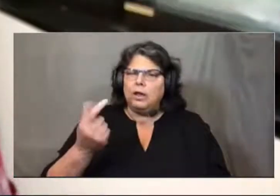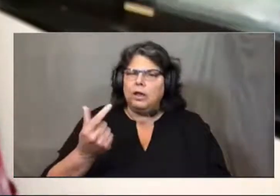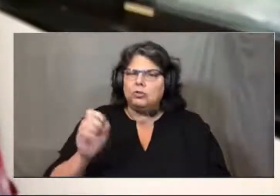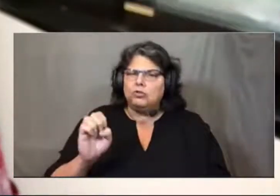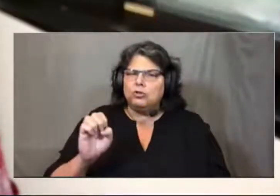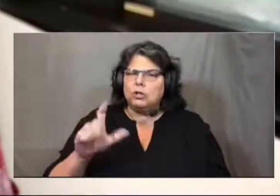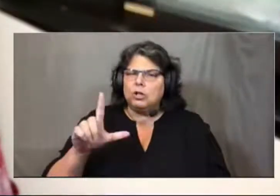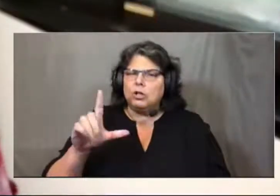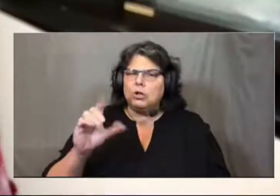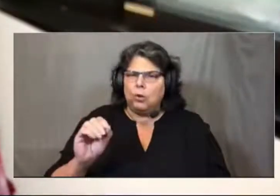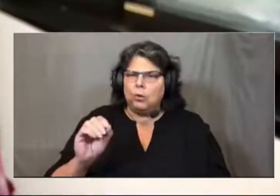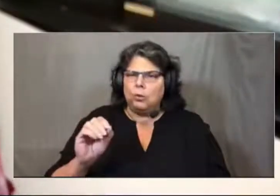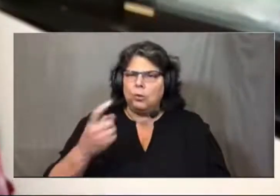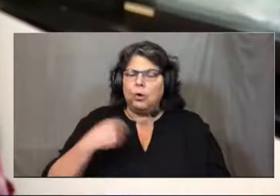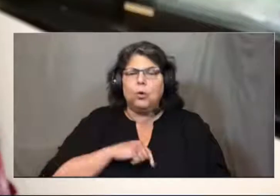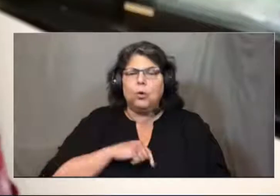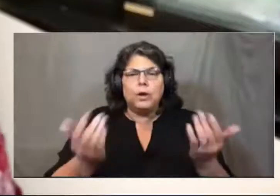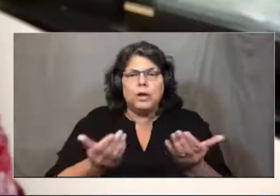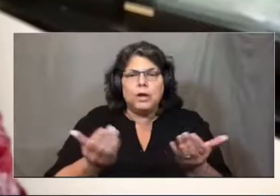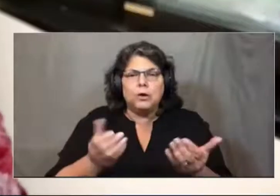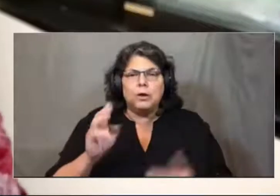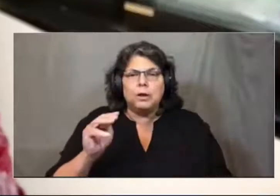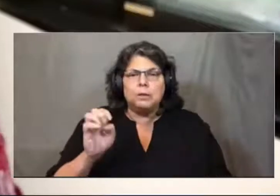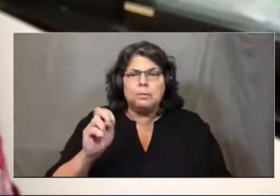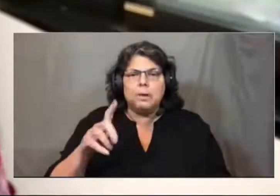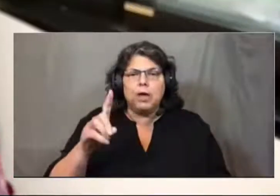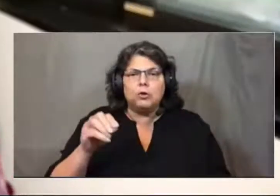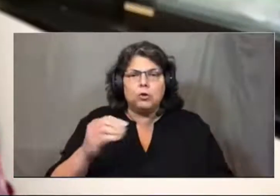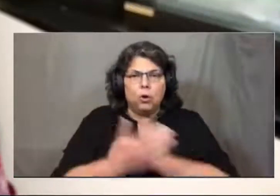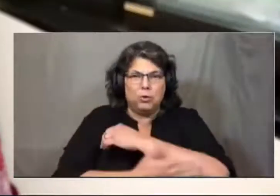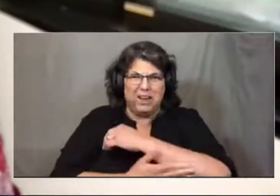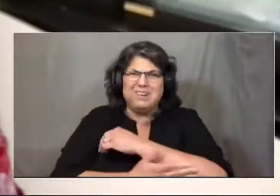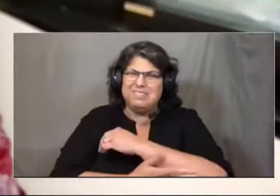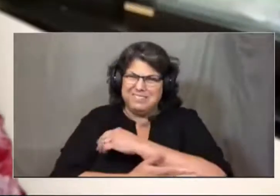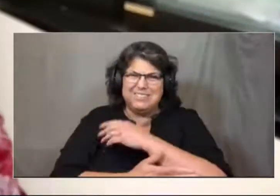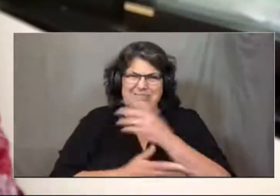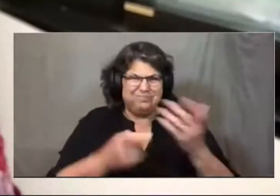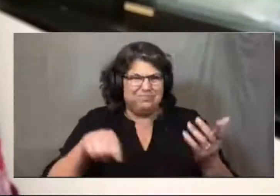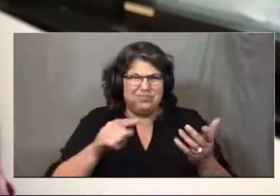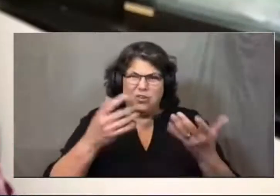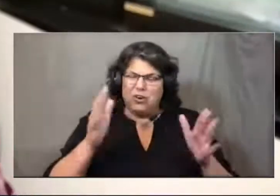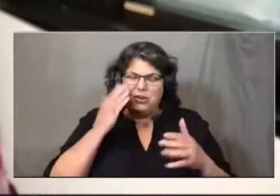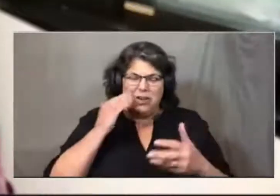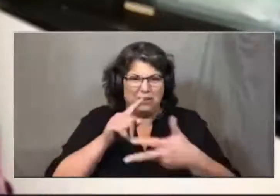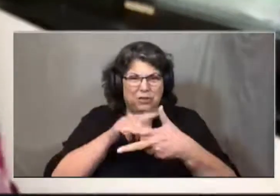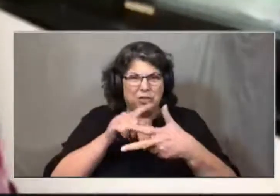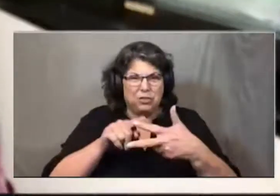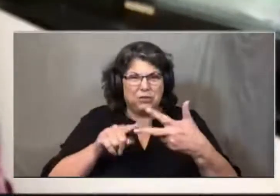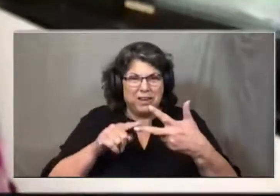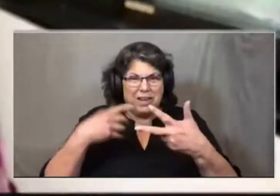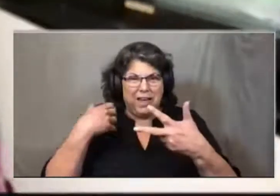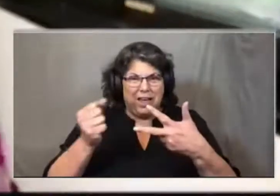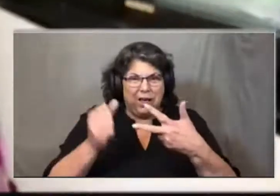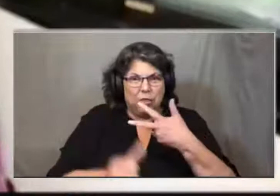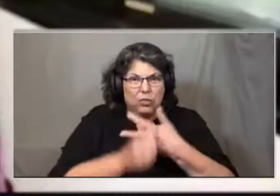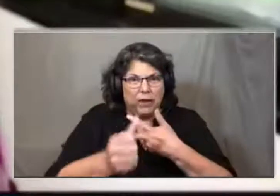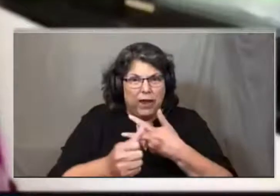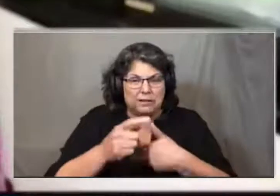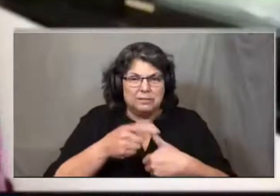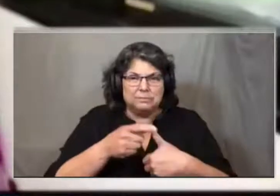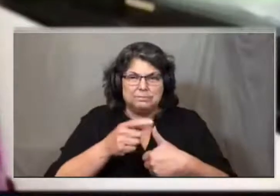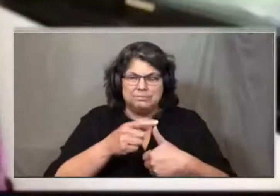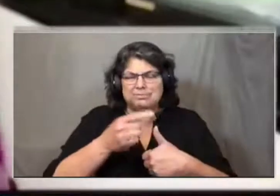We here in Mendocino County, as you know, are currently facing three health threats. First, the